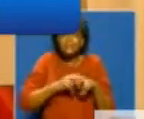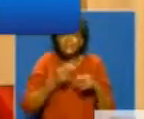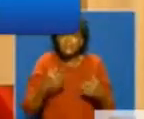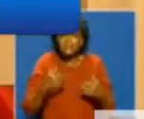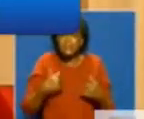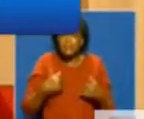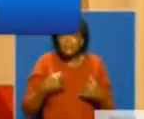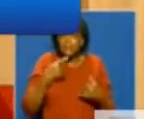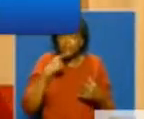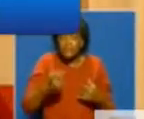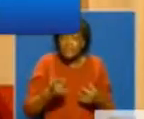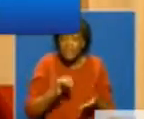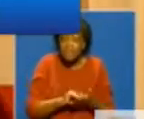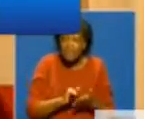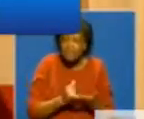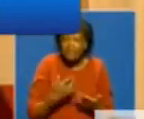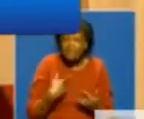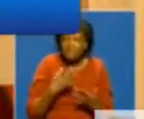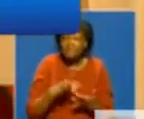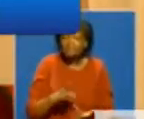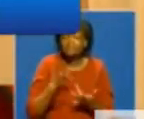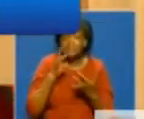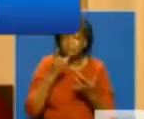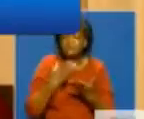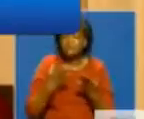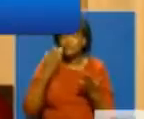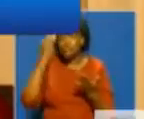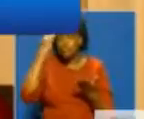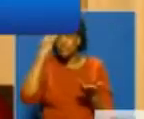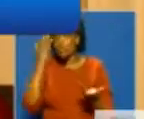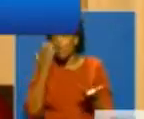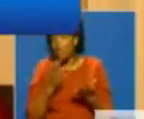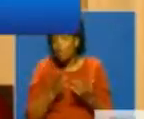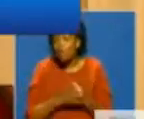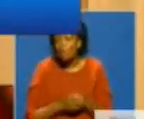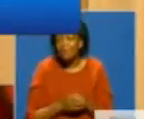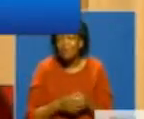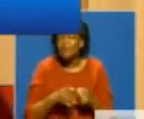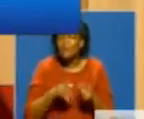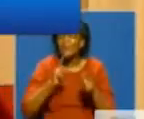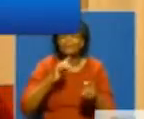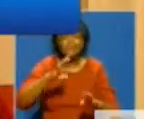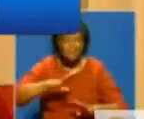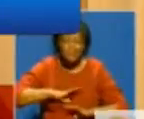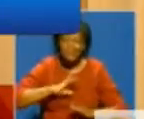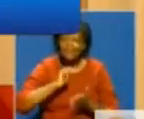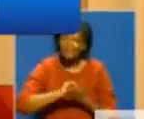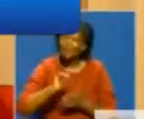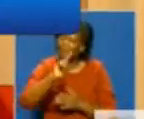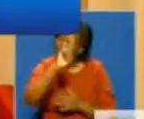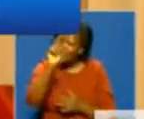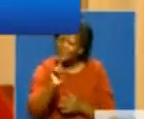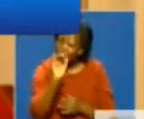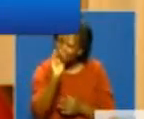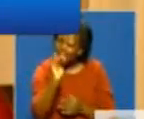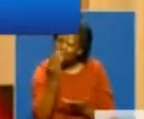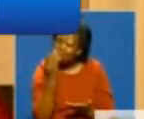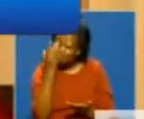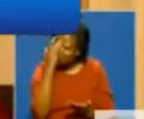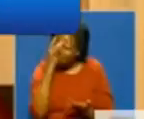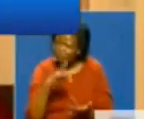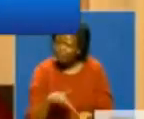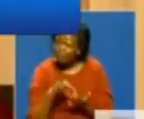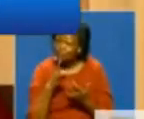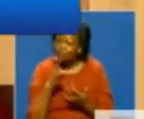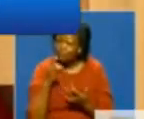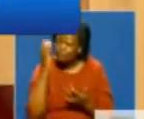if you tell me that there are unique identifiers, I need to be satisfied, and that's what I'm asking you. What are those unique